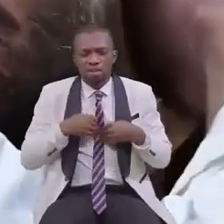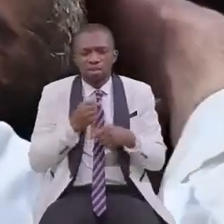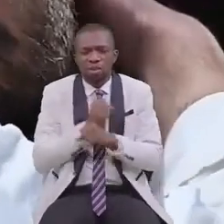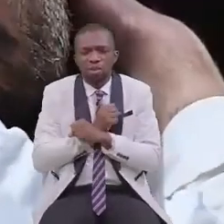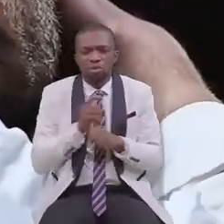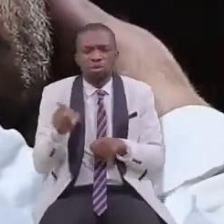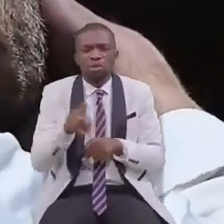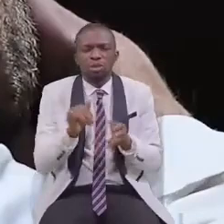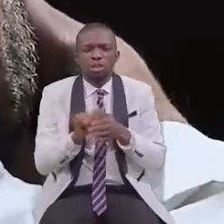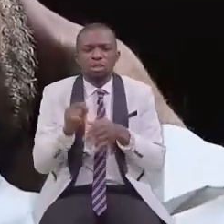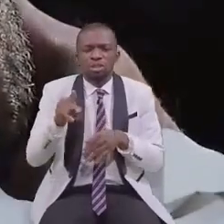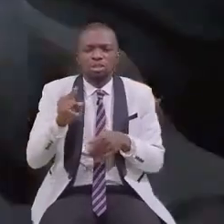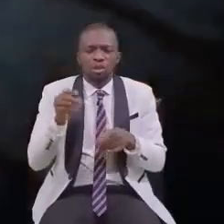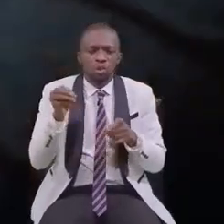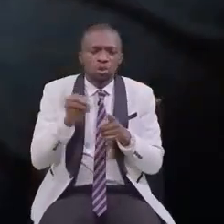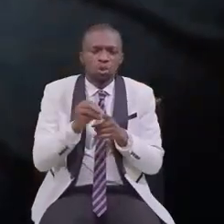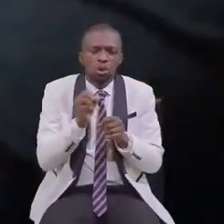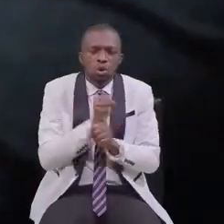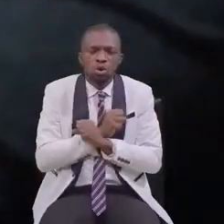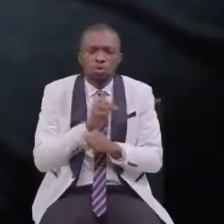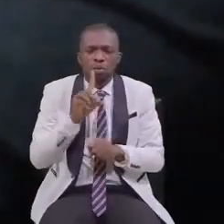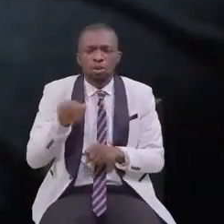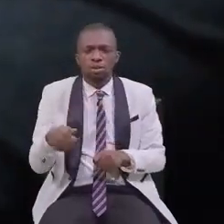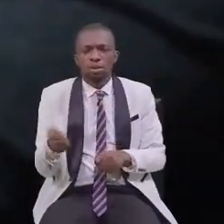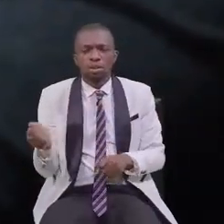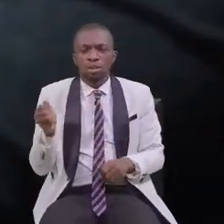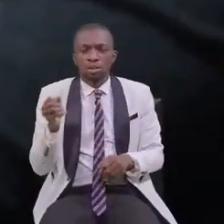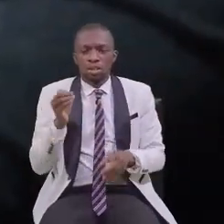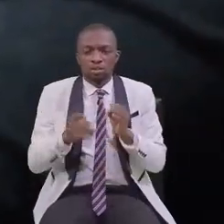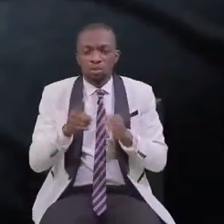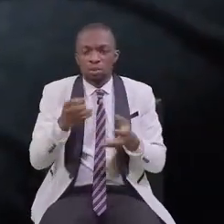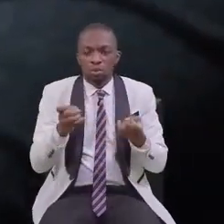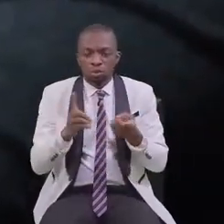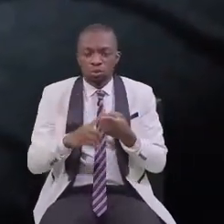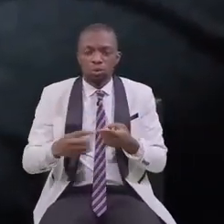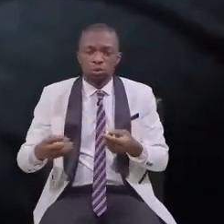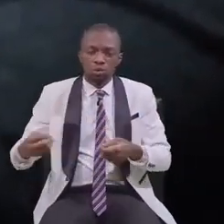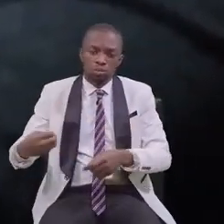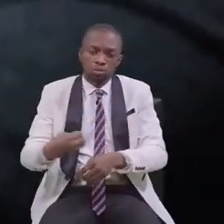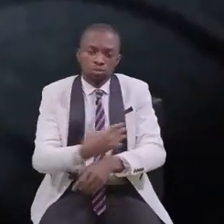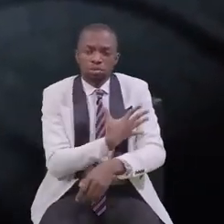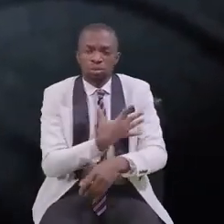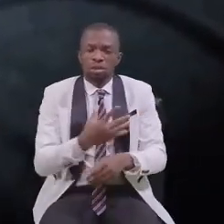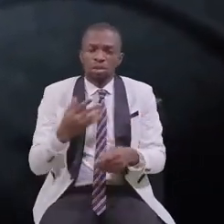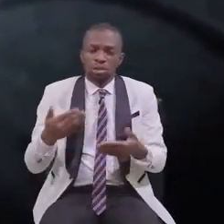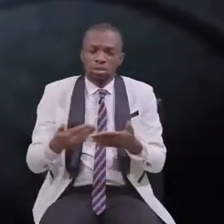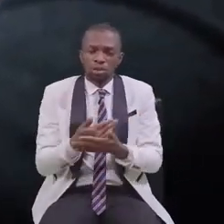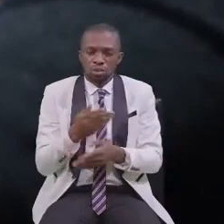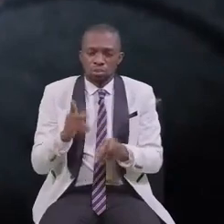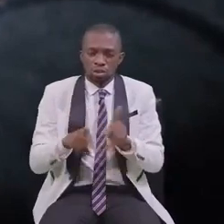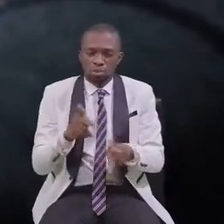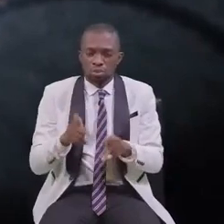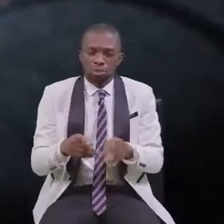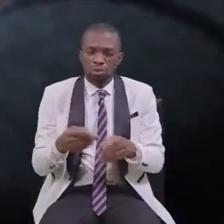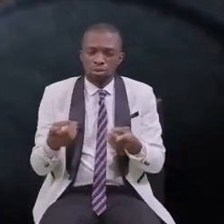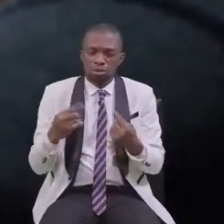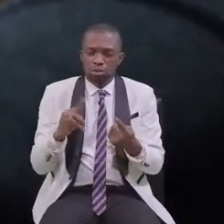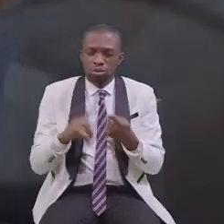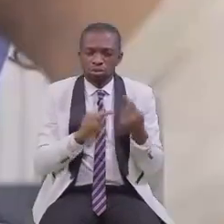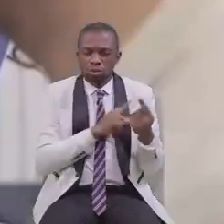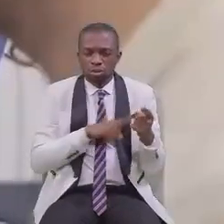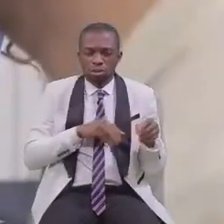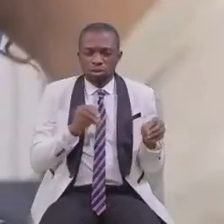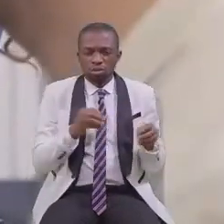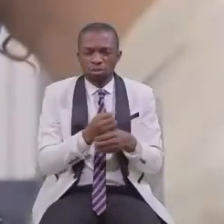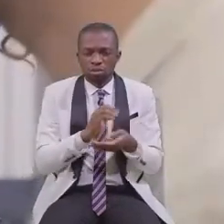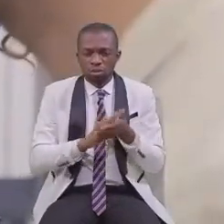also love one another. We want to initiate these people coming to the Lord, getting saved, and then